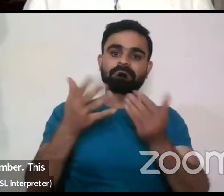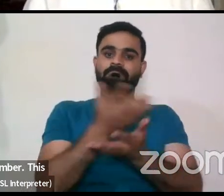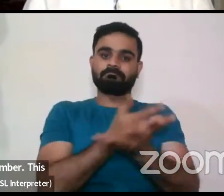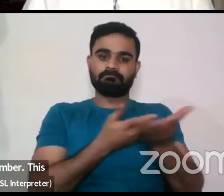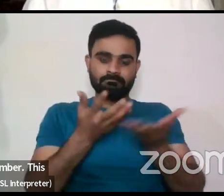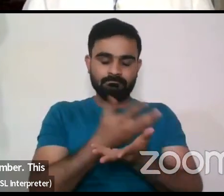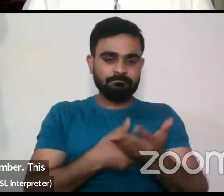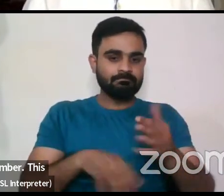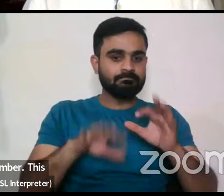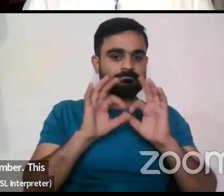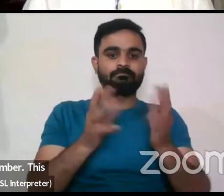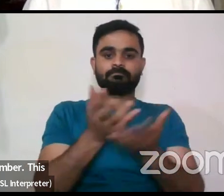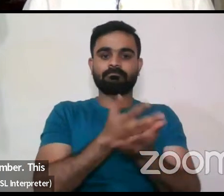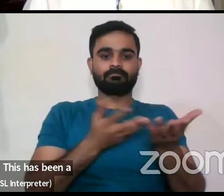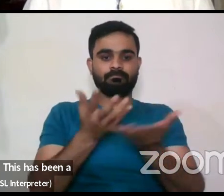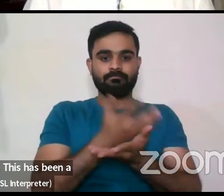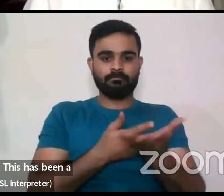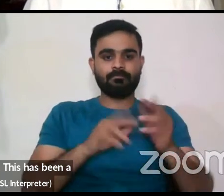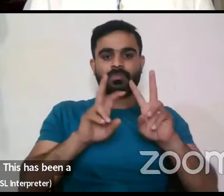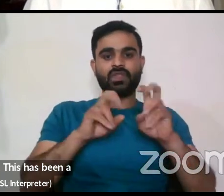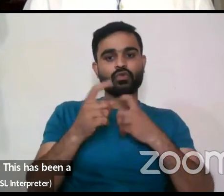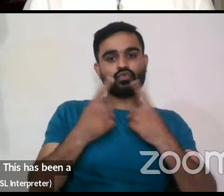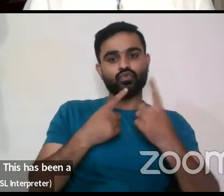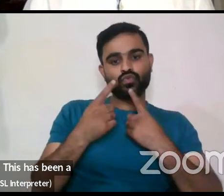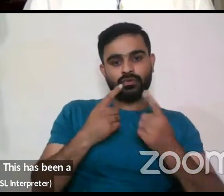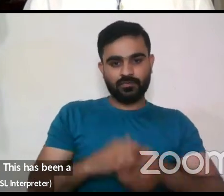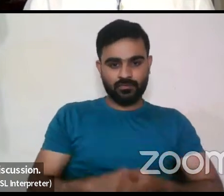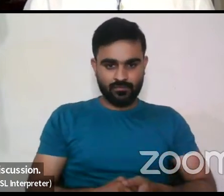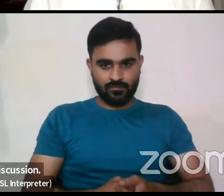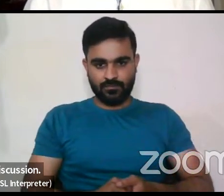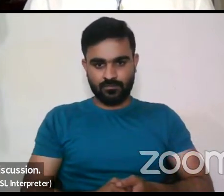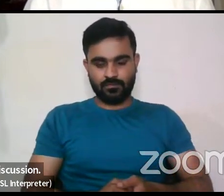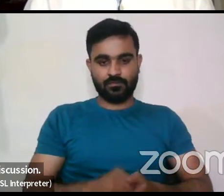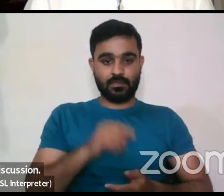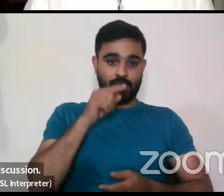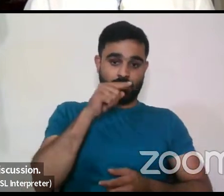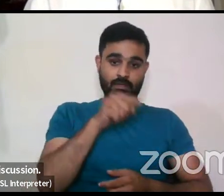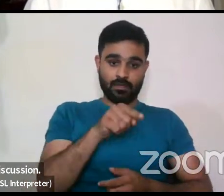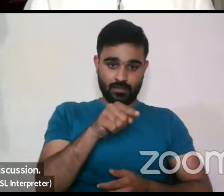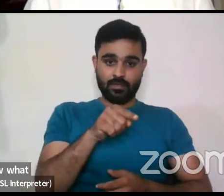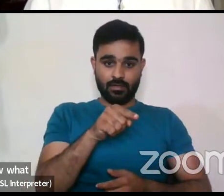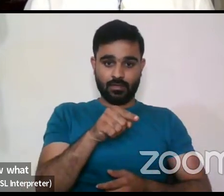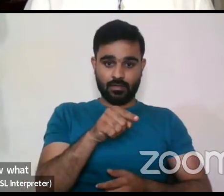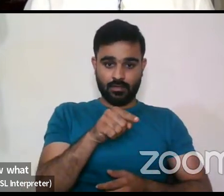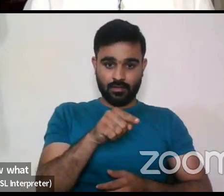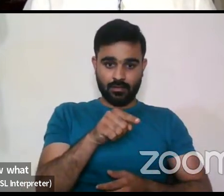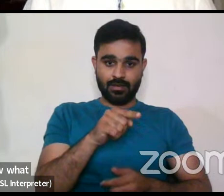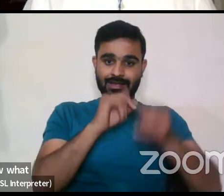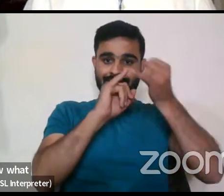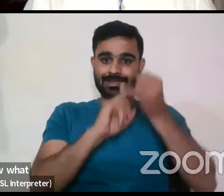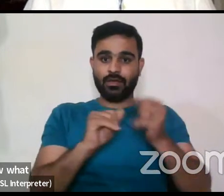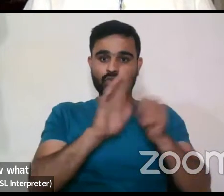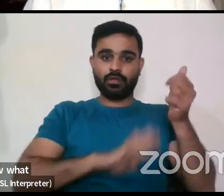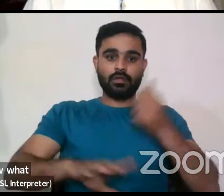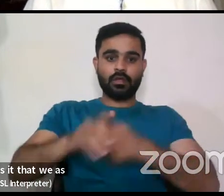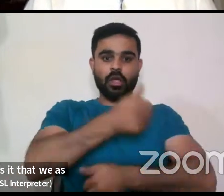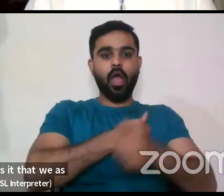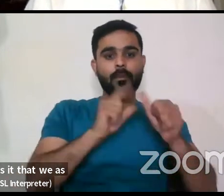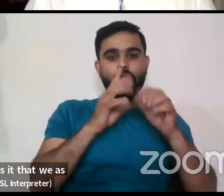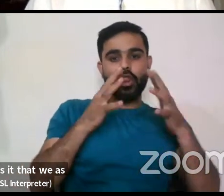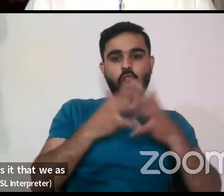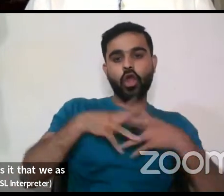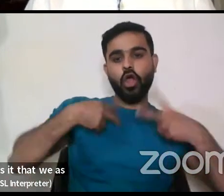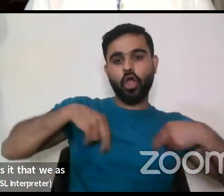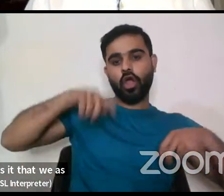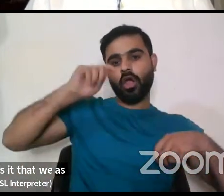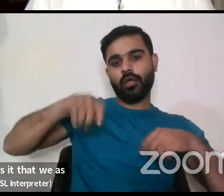and a fantastic discussion just to talk about, what is it that we as South Asian competition lawyers can